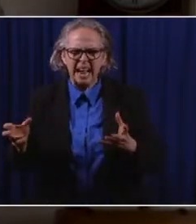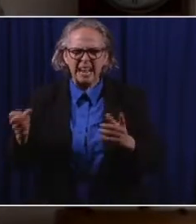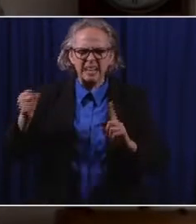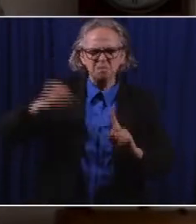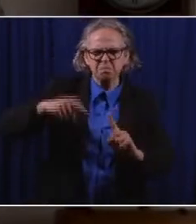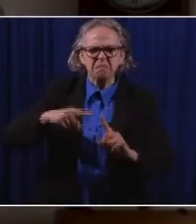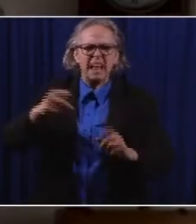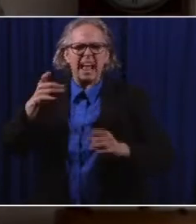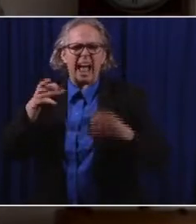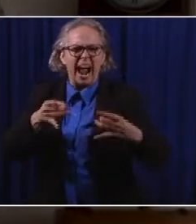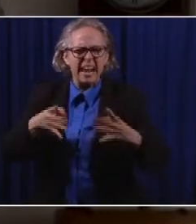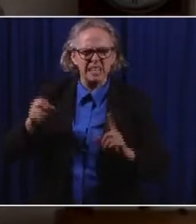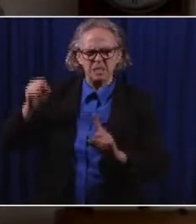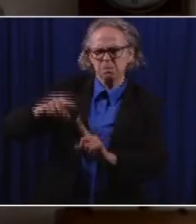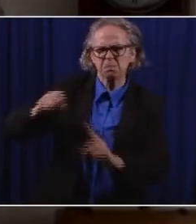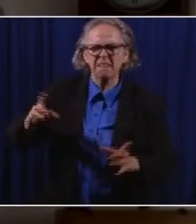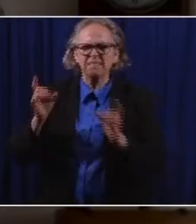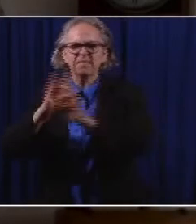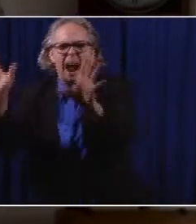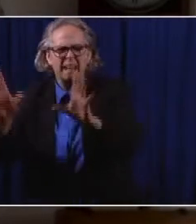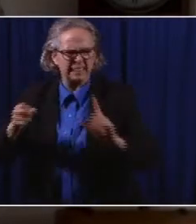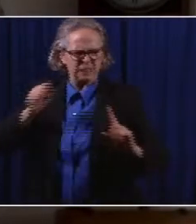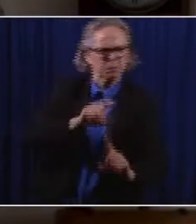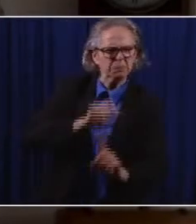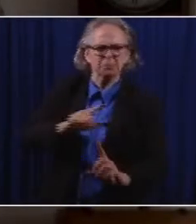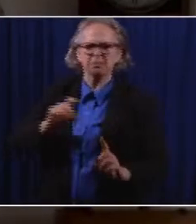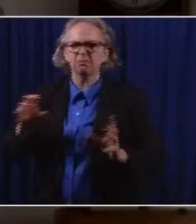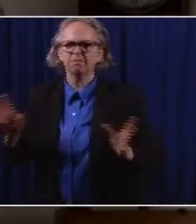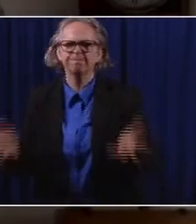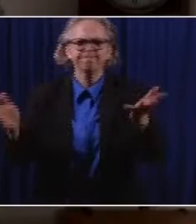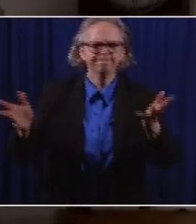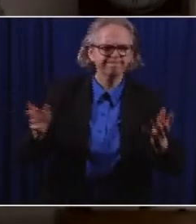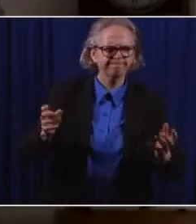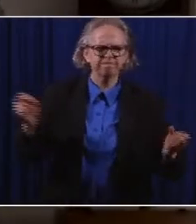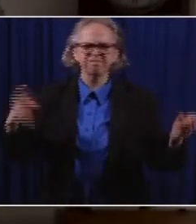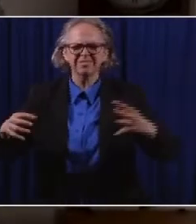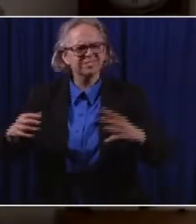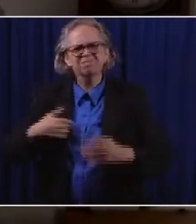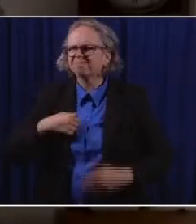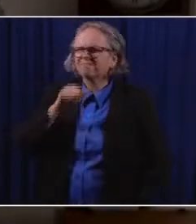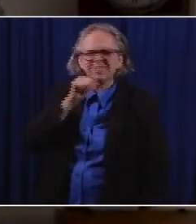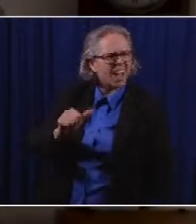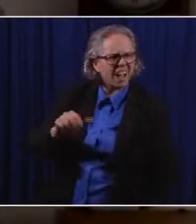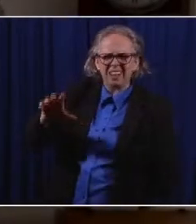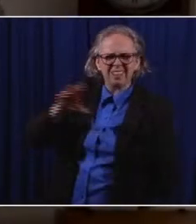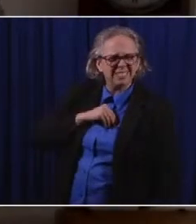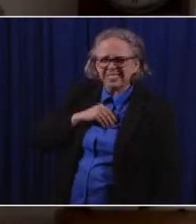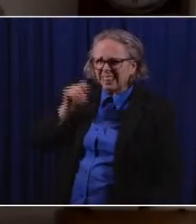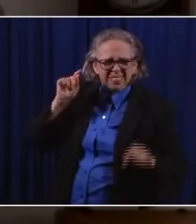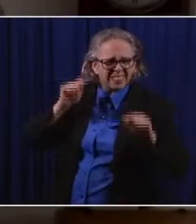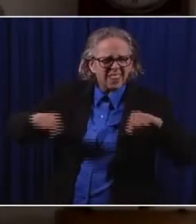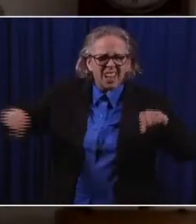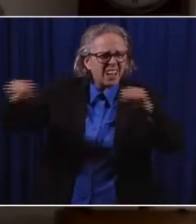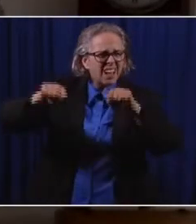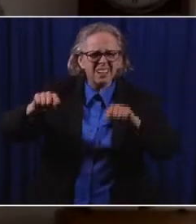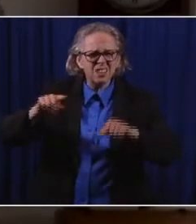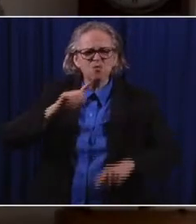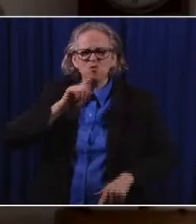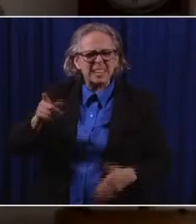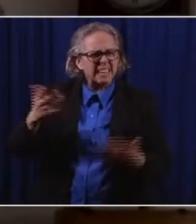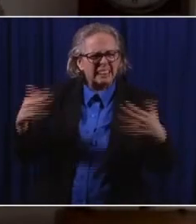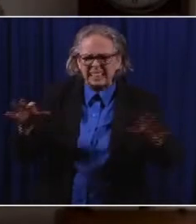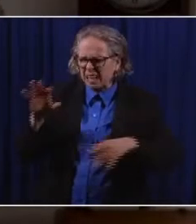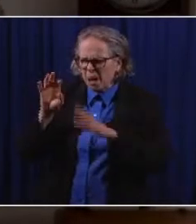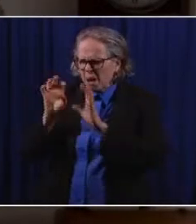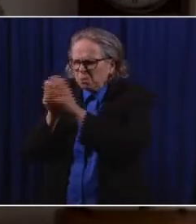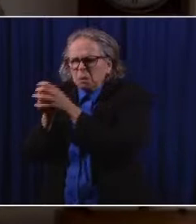violence, and the work to divide us. We cannot let these fringe groups of the right or left divide